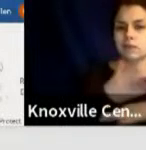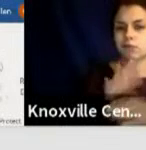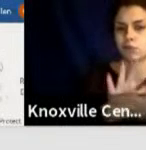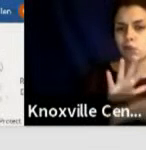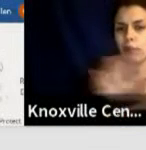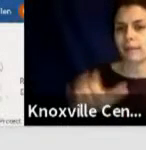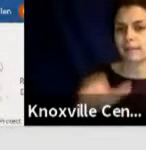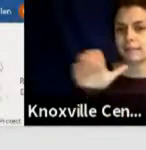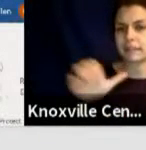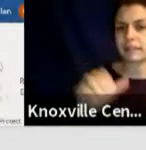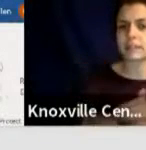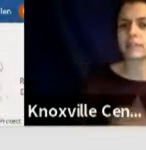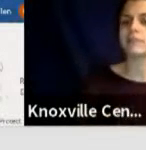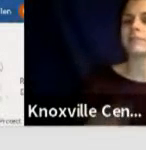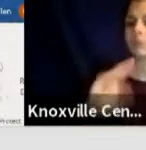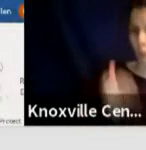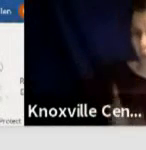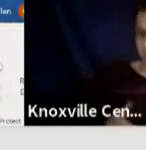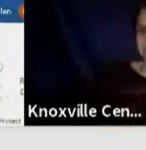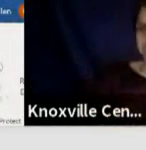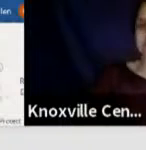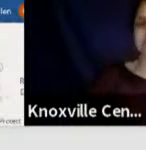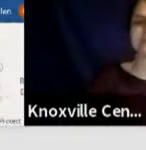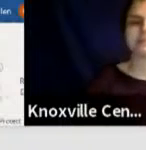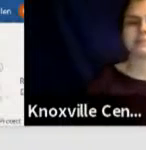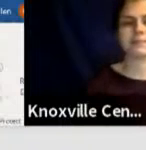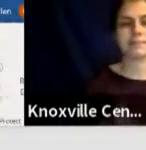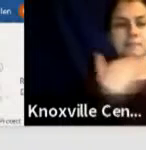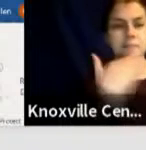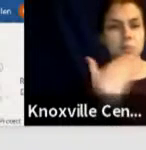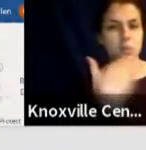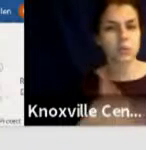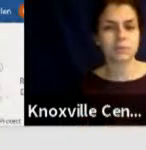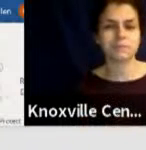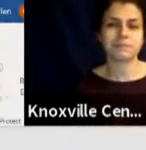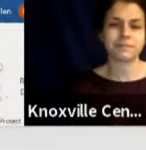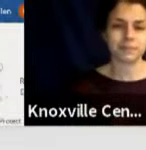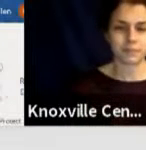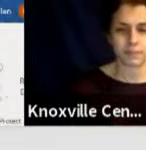You're welcome. Thank you very much.